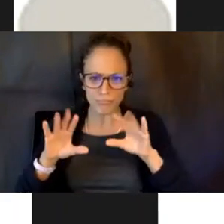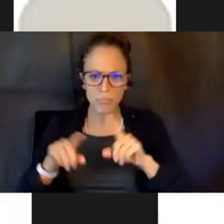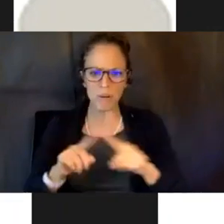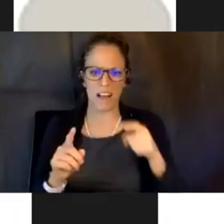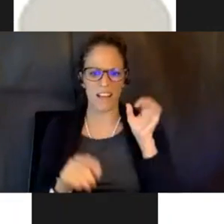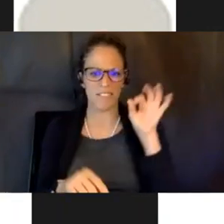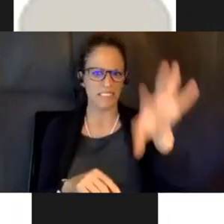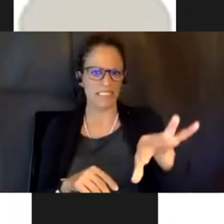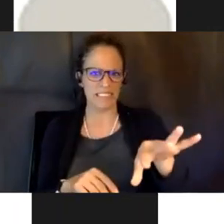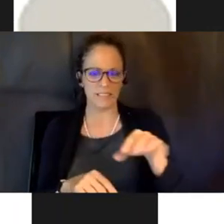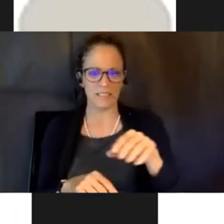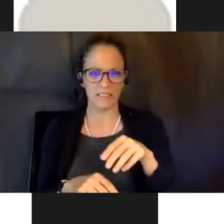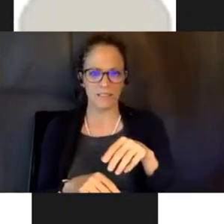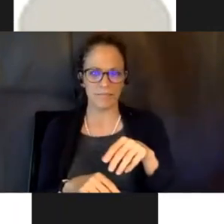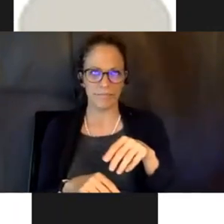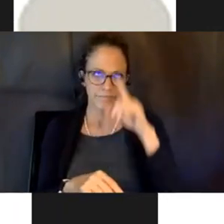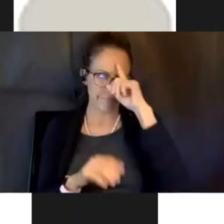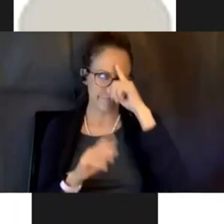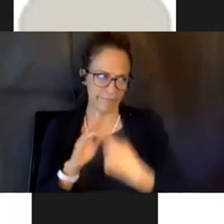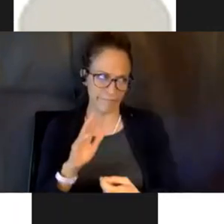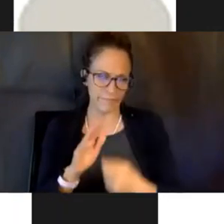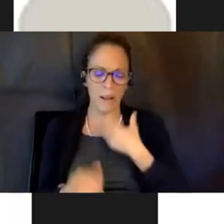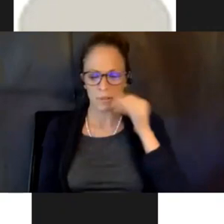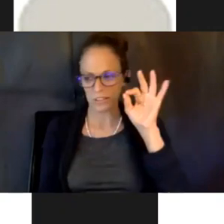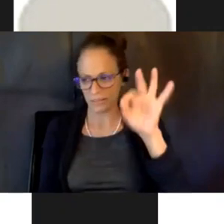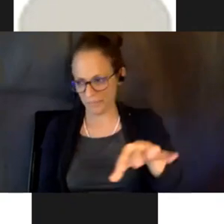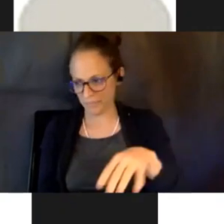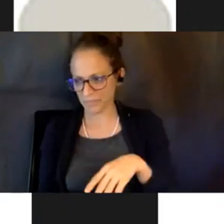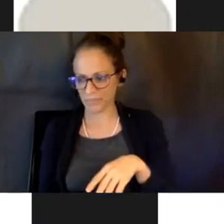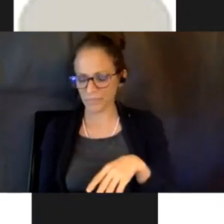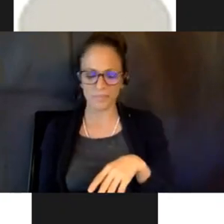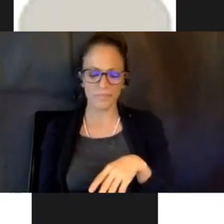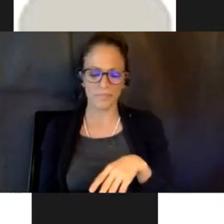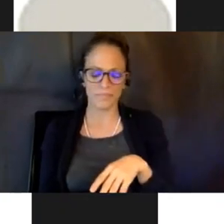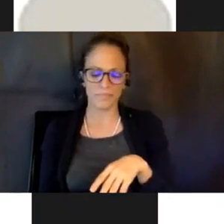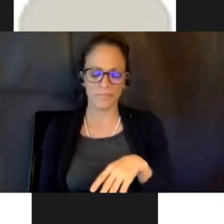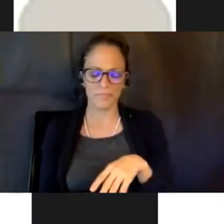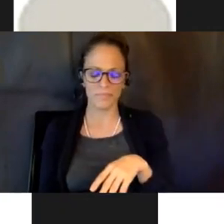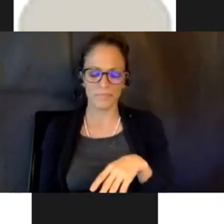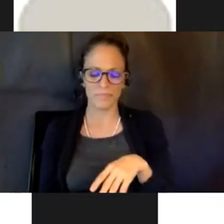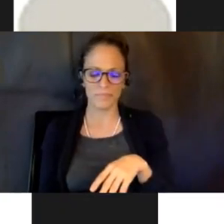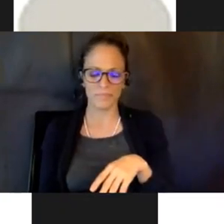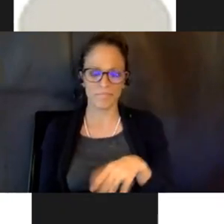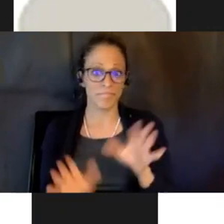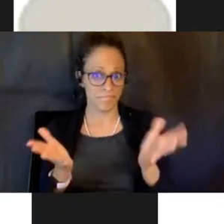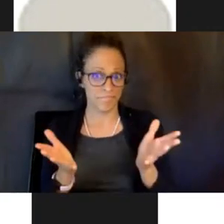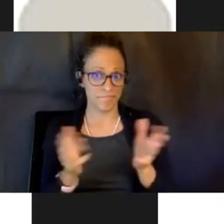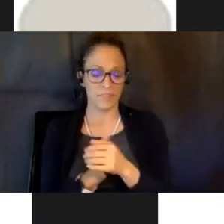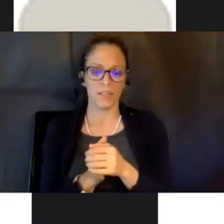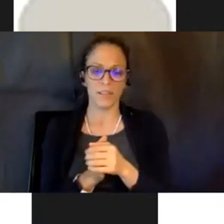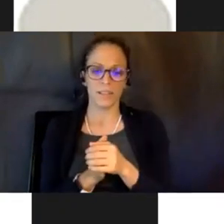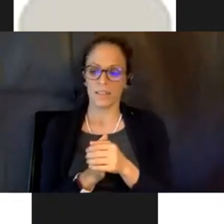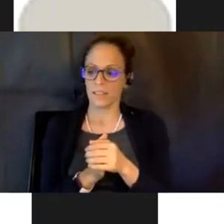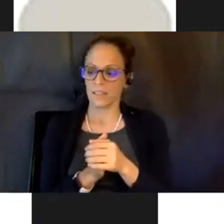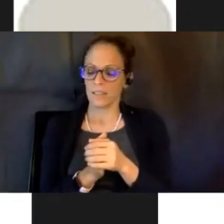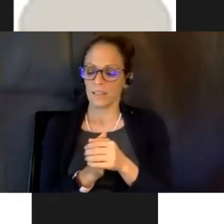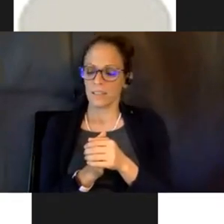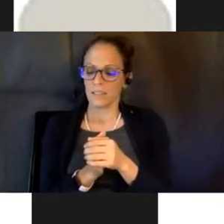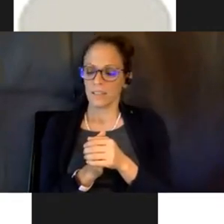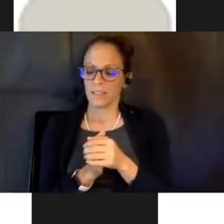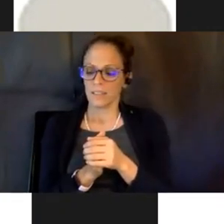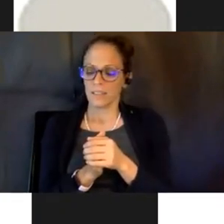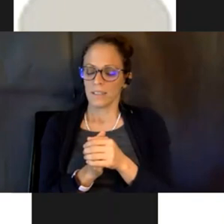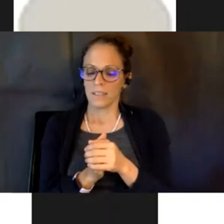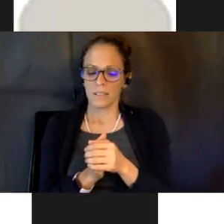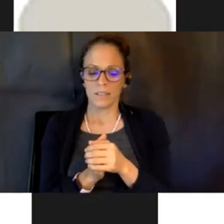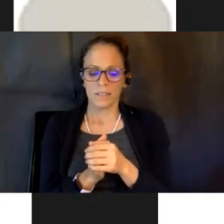just forgot, but I will say this, at least to all of you and whoever's still on, is that, so, you know, the personal thing that pushes me